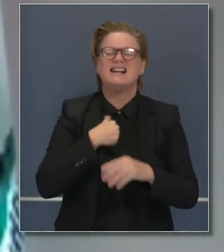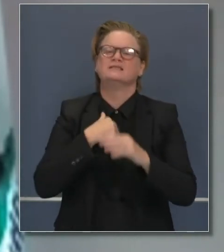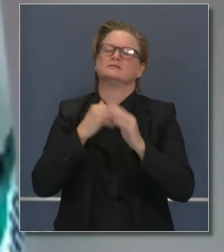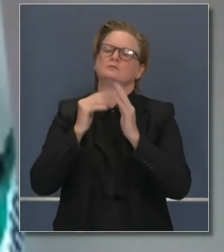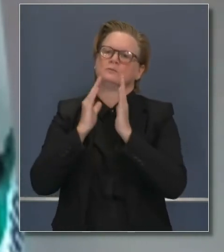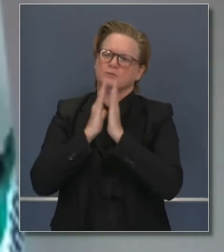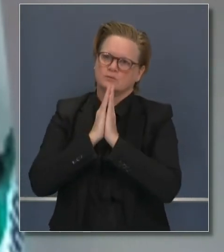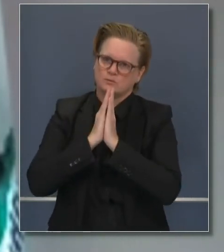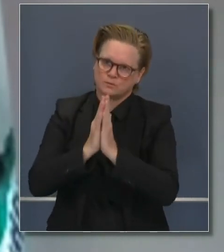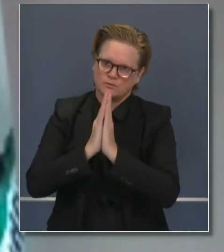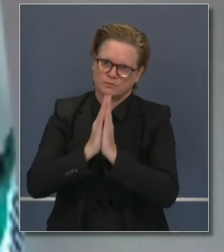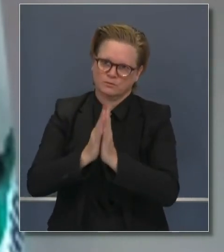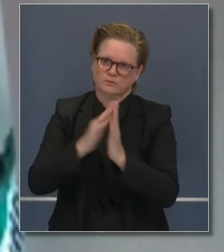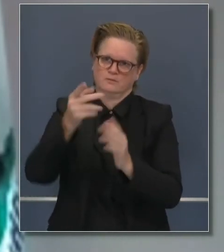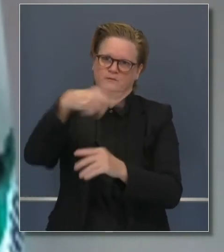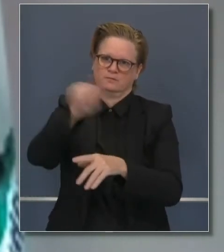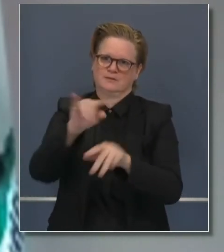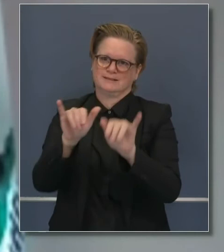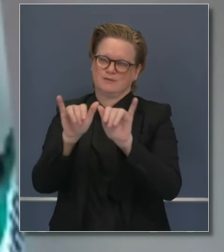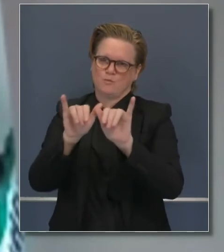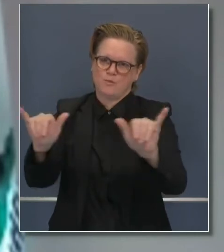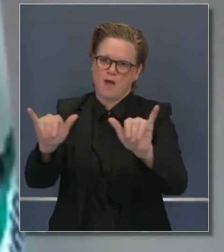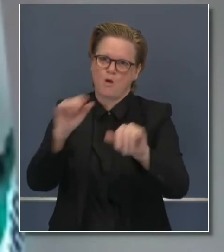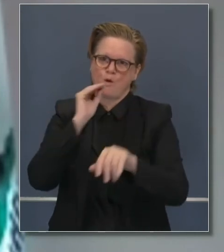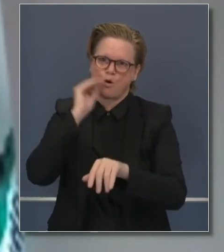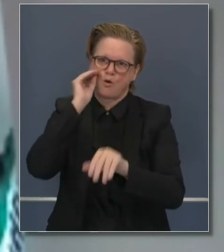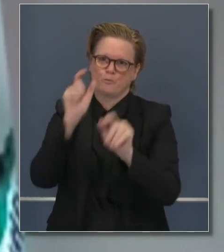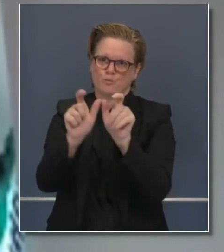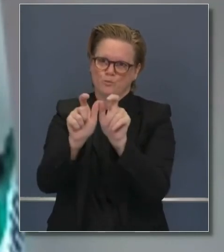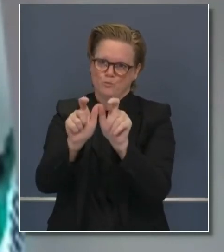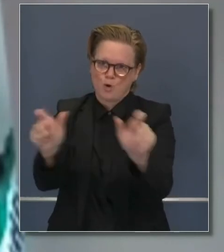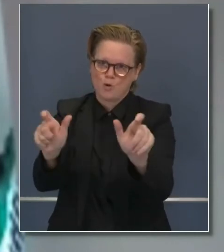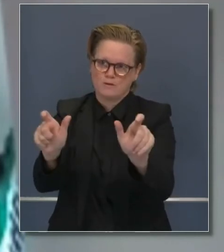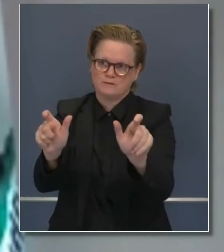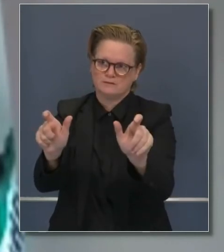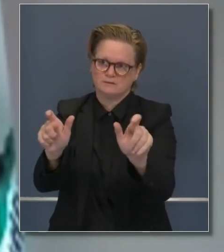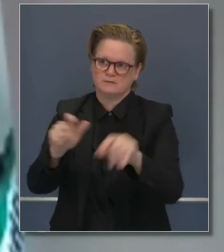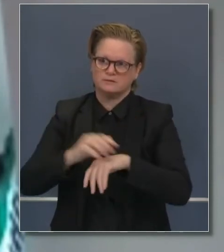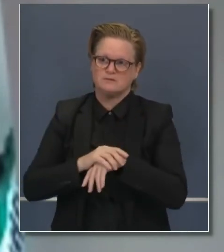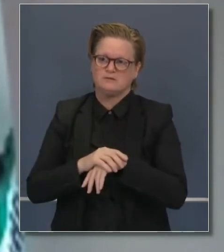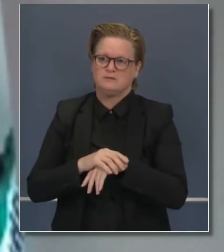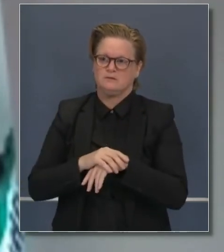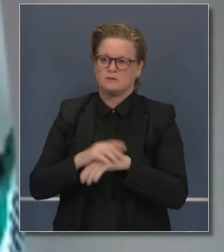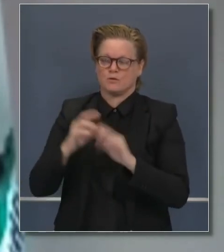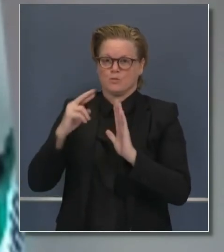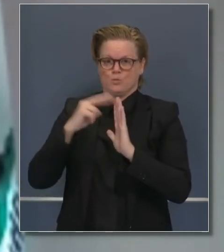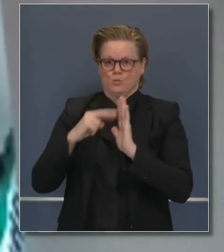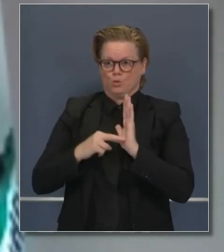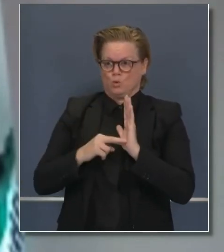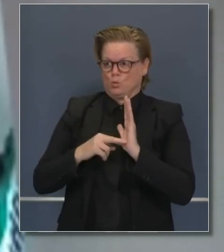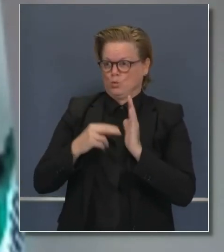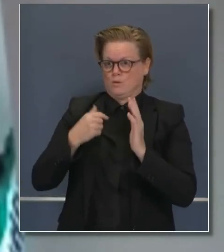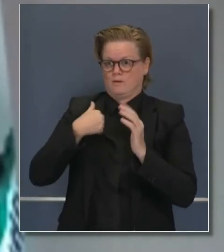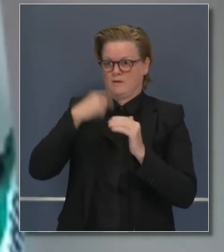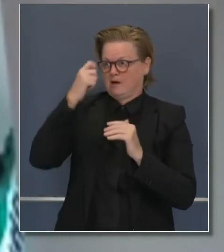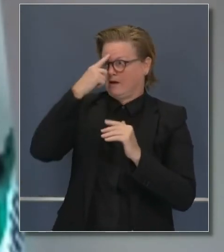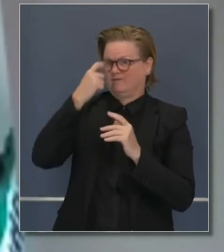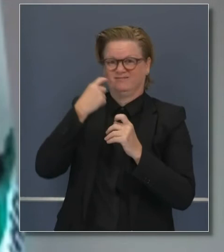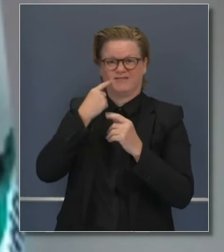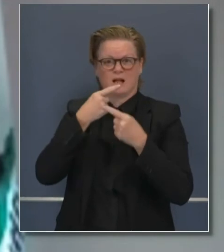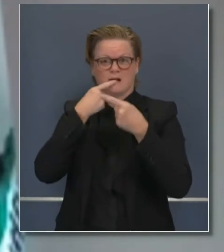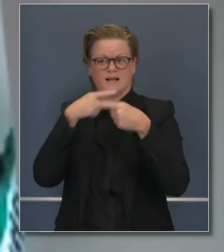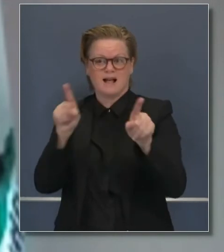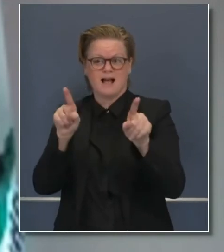based on current guidance. As the governor mentioned, the Center for Disease Control is updating their guidance